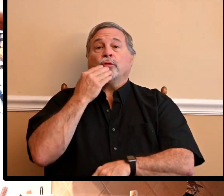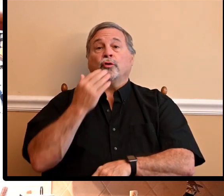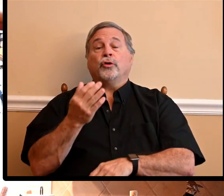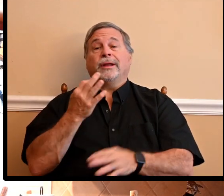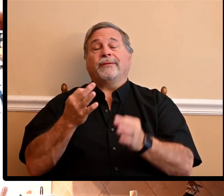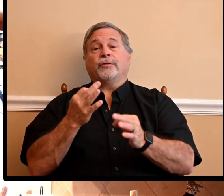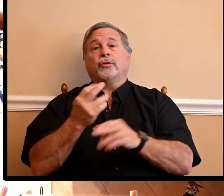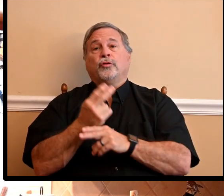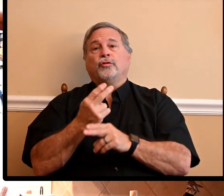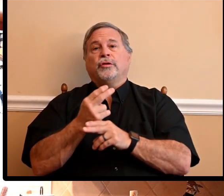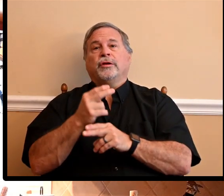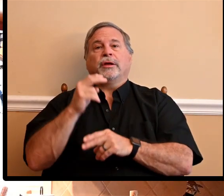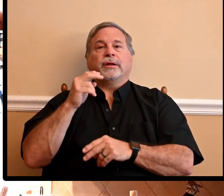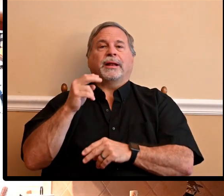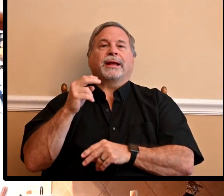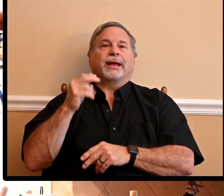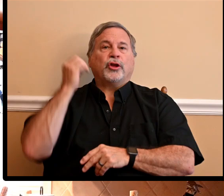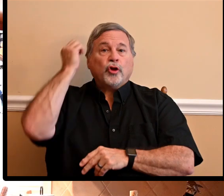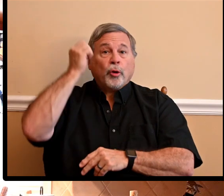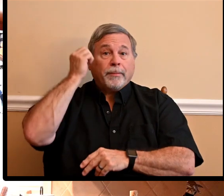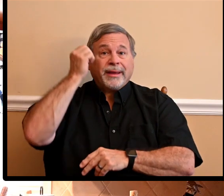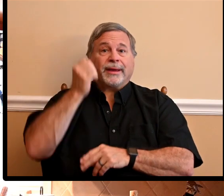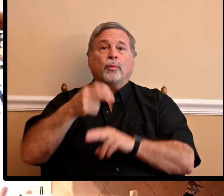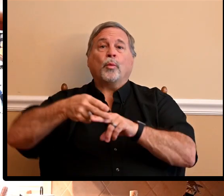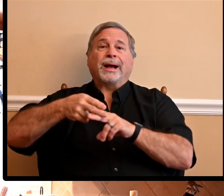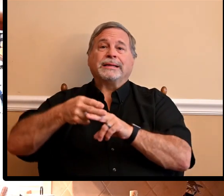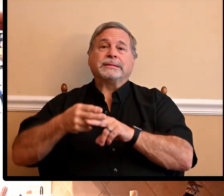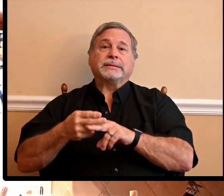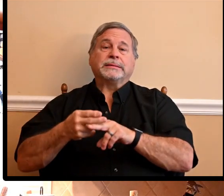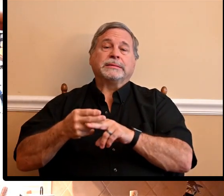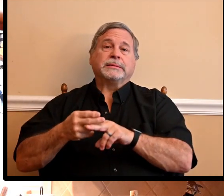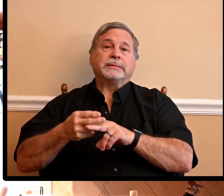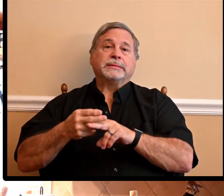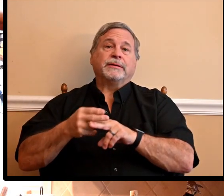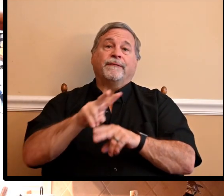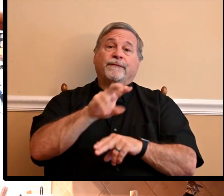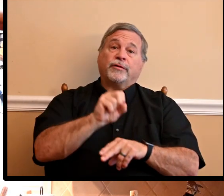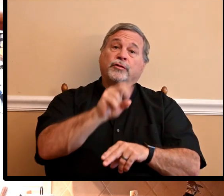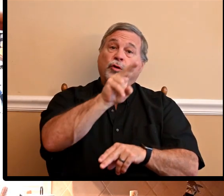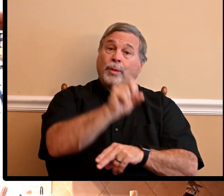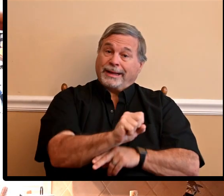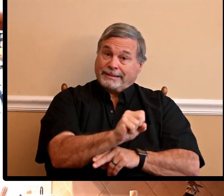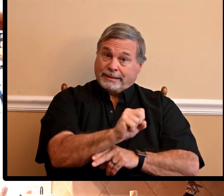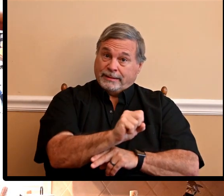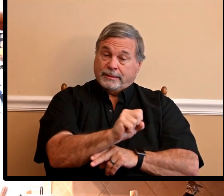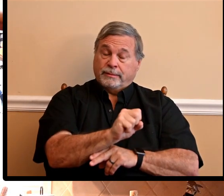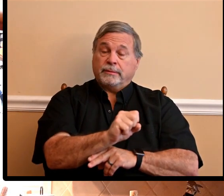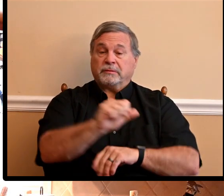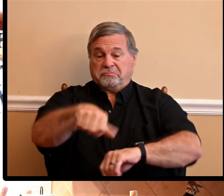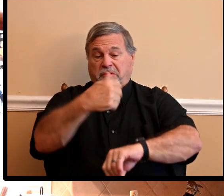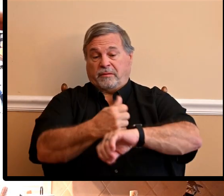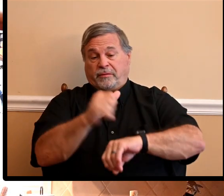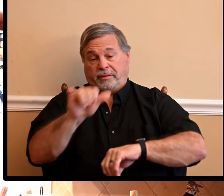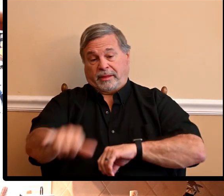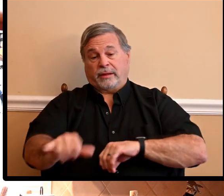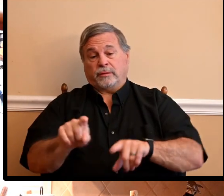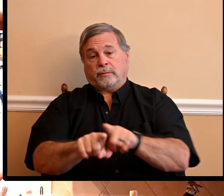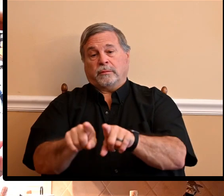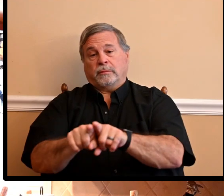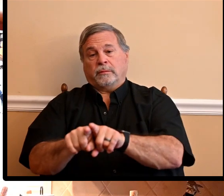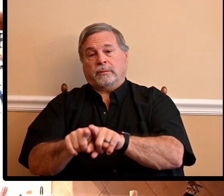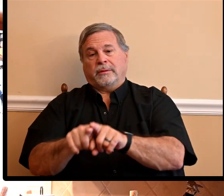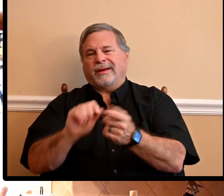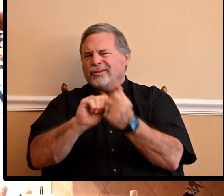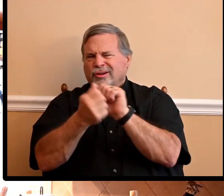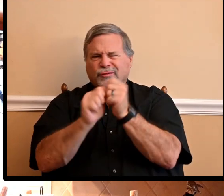for. It's also good if you're doing things with European weight versus the US weights. You can set it for that, and